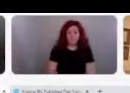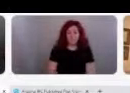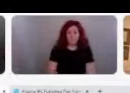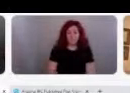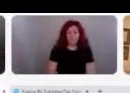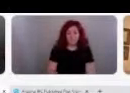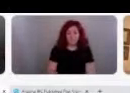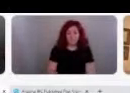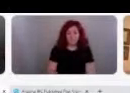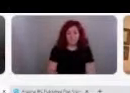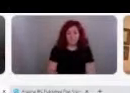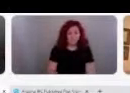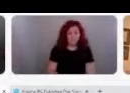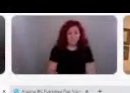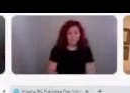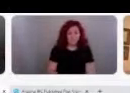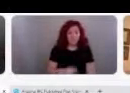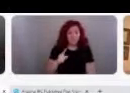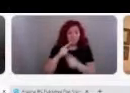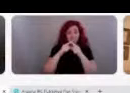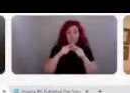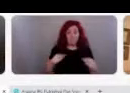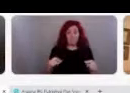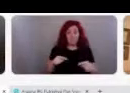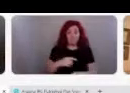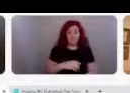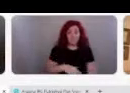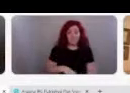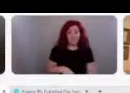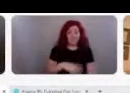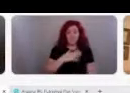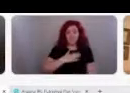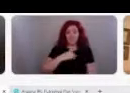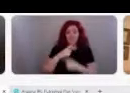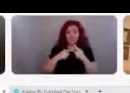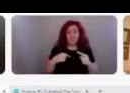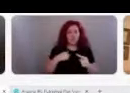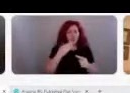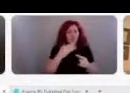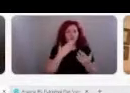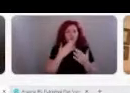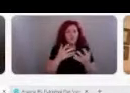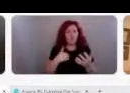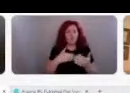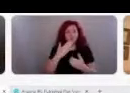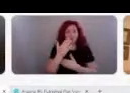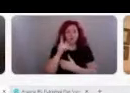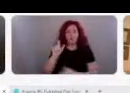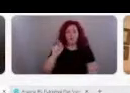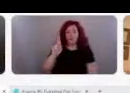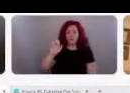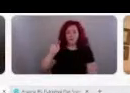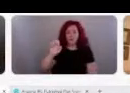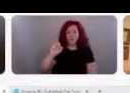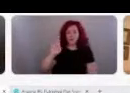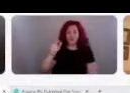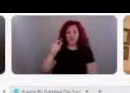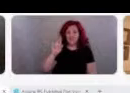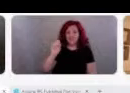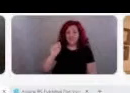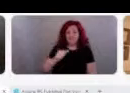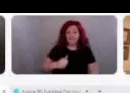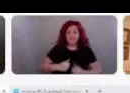please unmute me you are unmuted good thank you so much good morning my name is lorraine rogers i live in